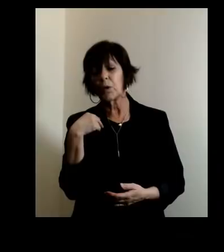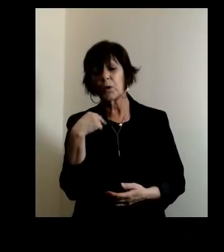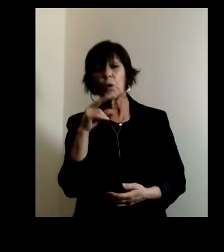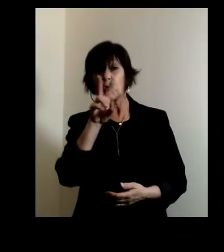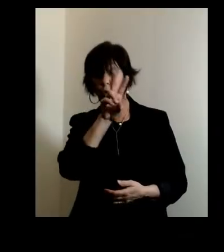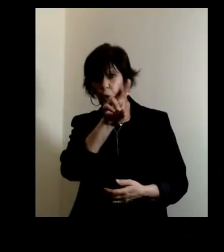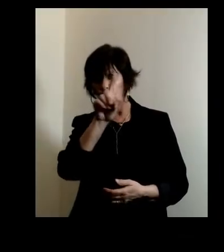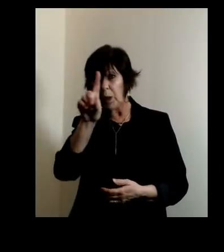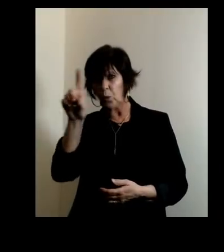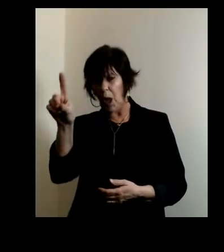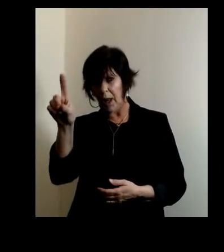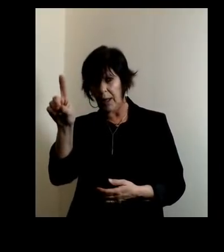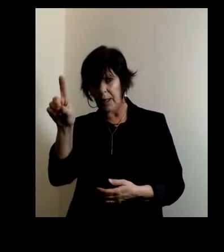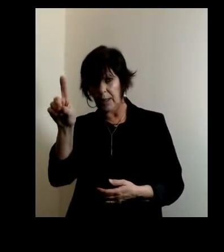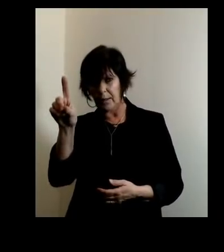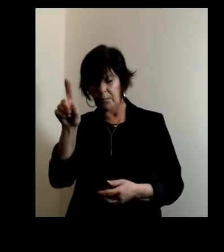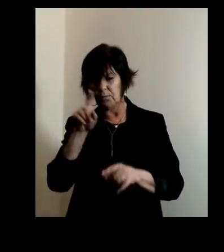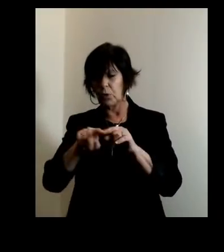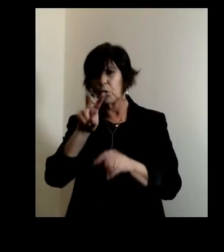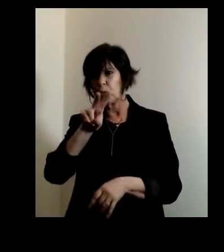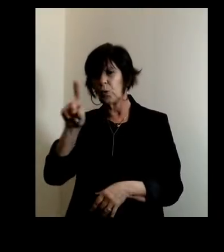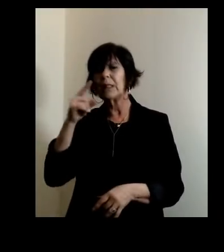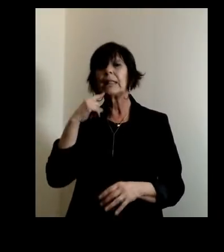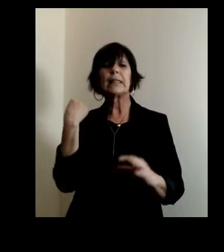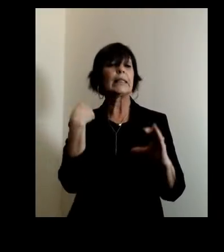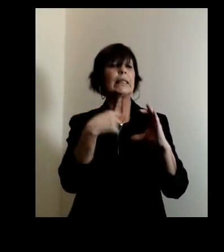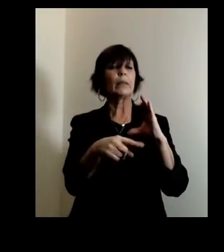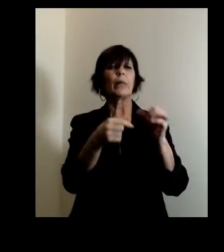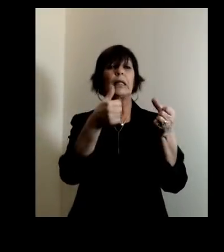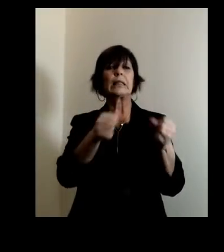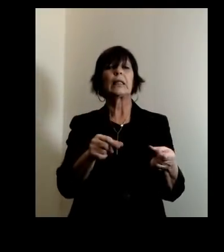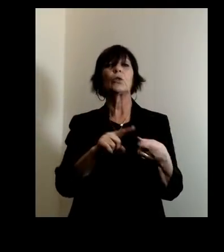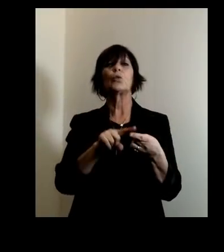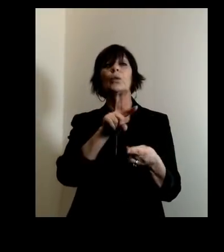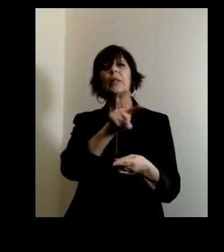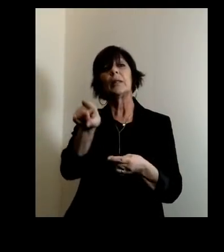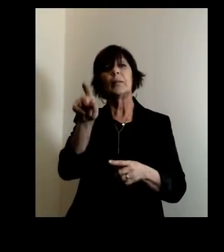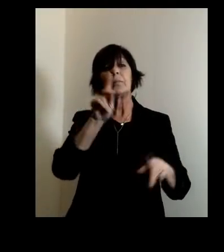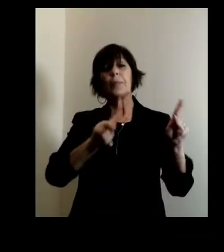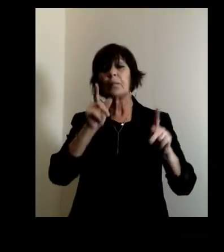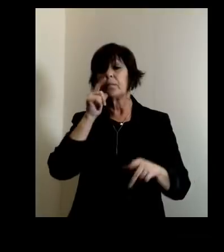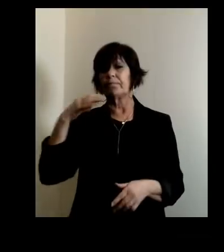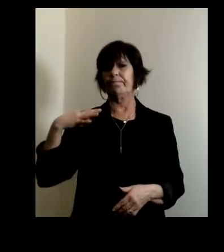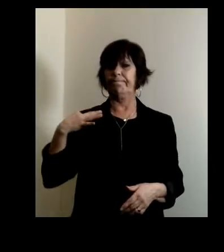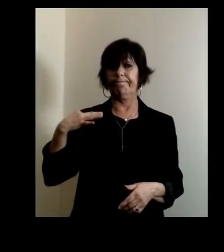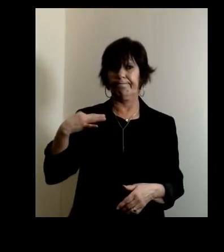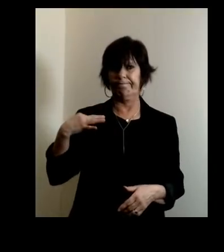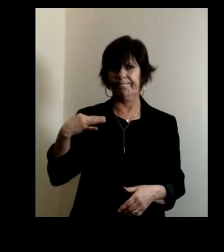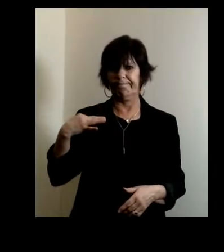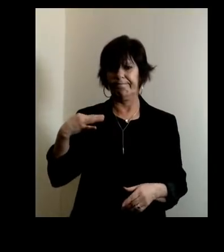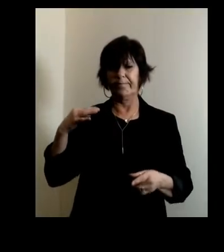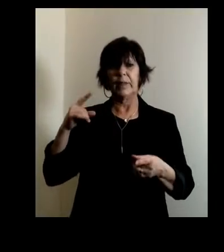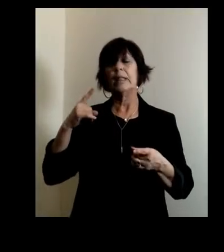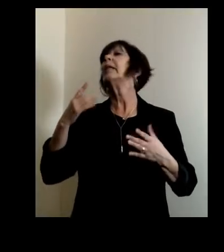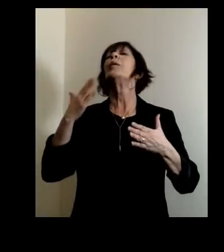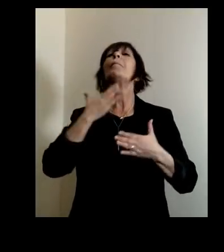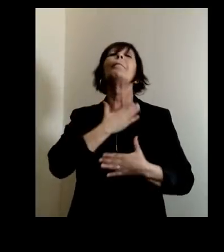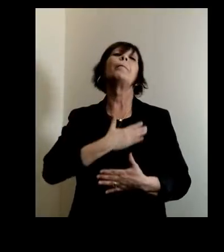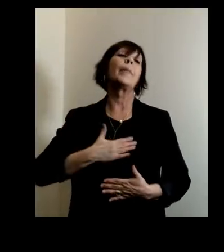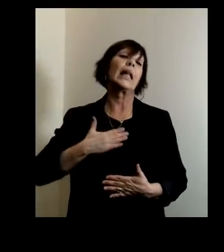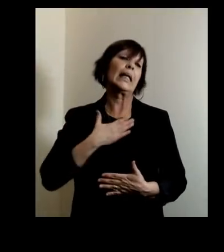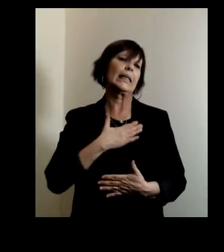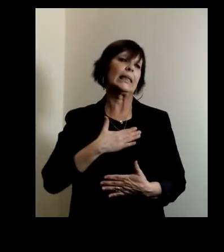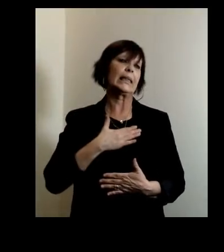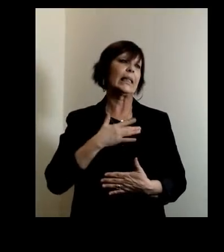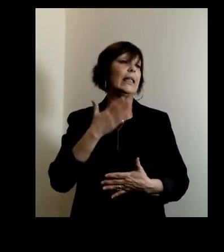211, our partner, is sending email and text messages to applicants to please provide your